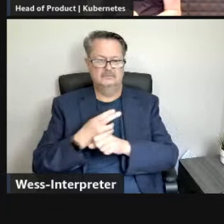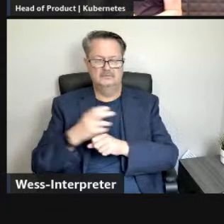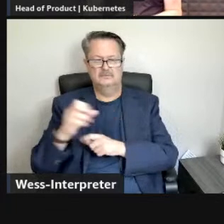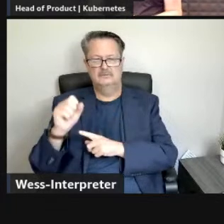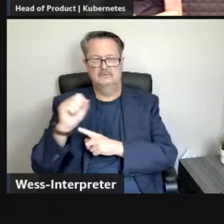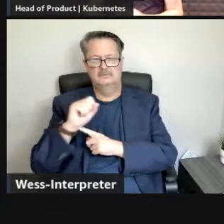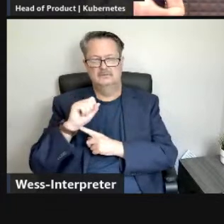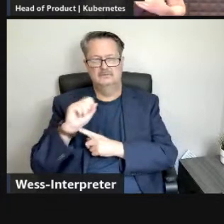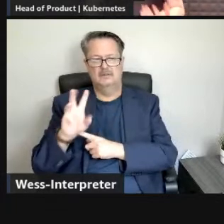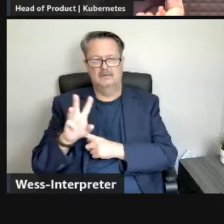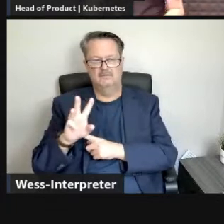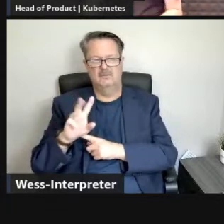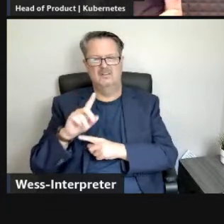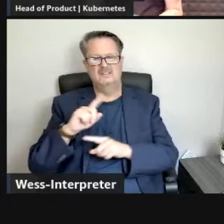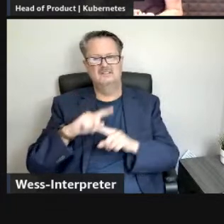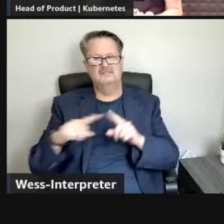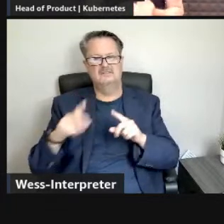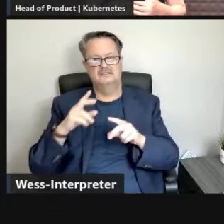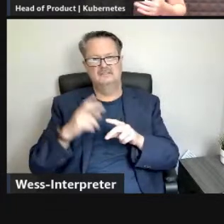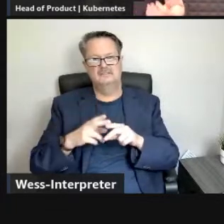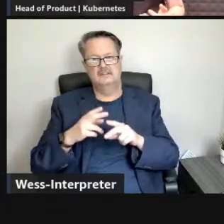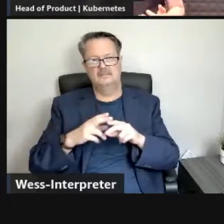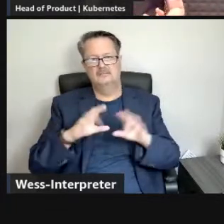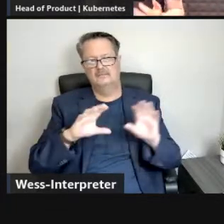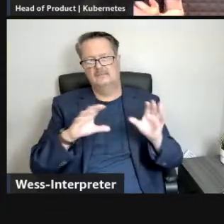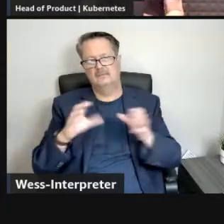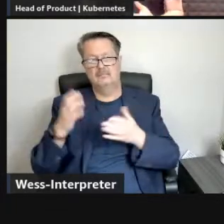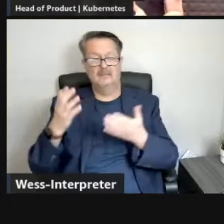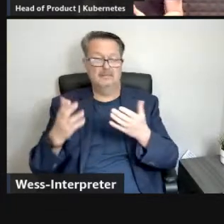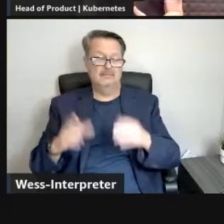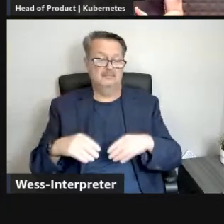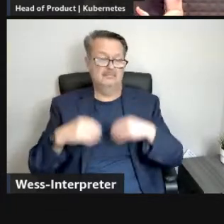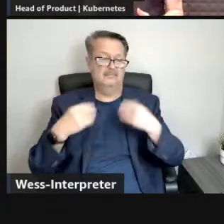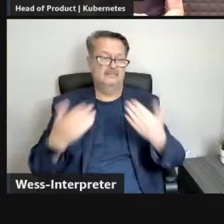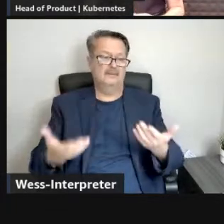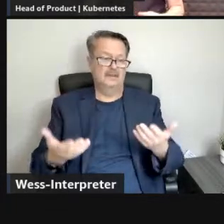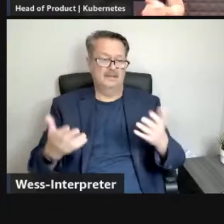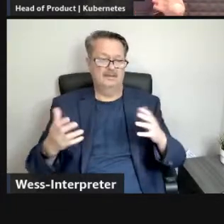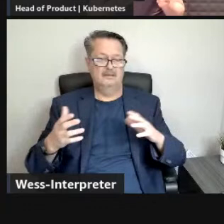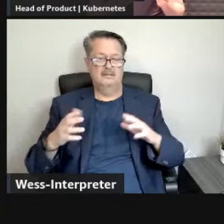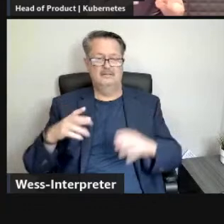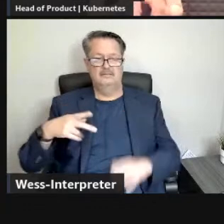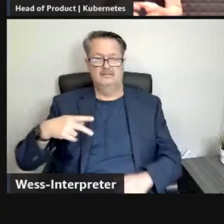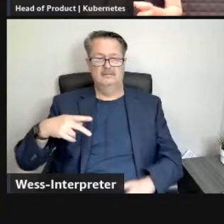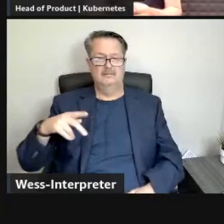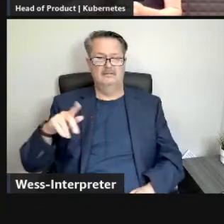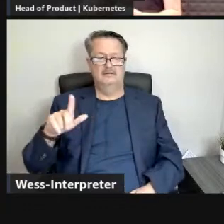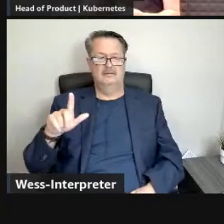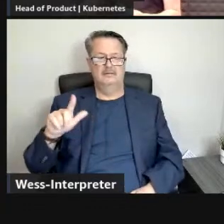of the cluster. Or maybe you're providing a platform for your different development teams, and